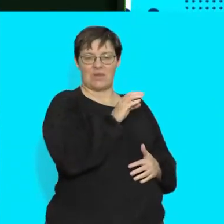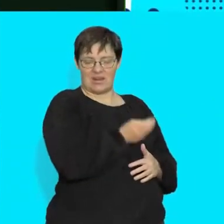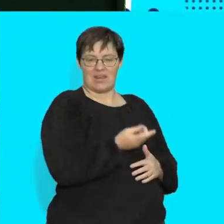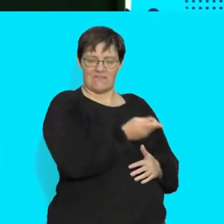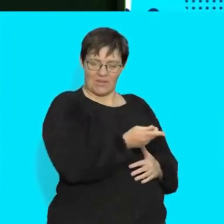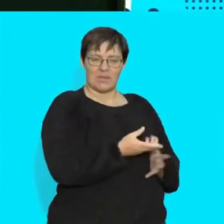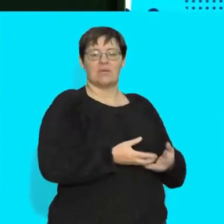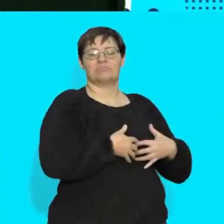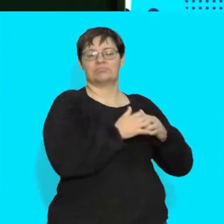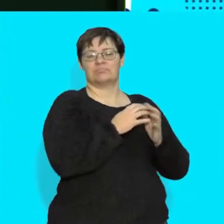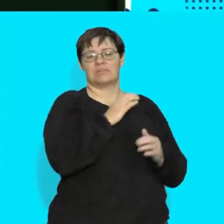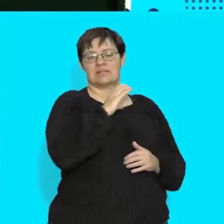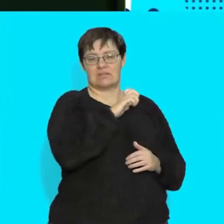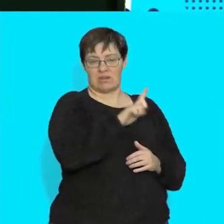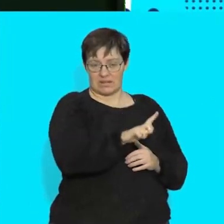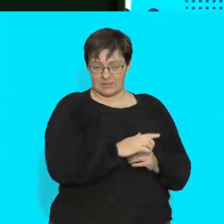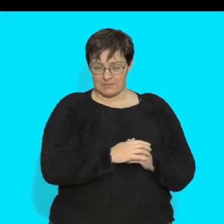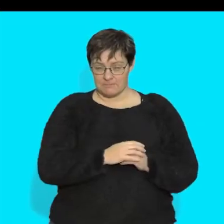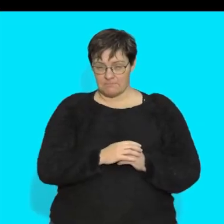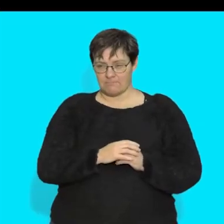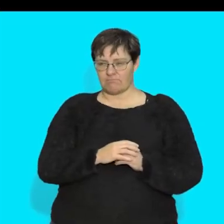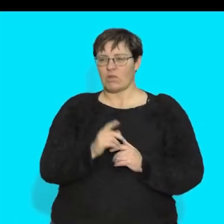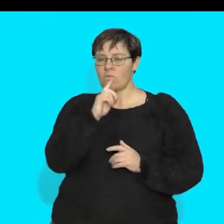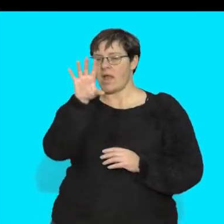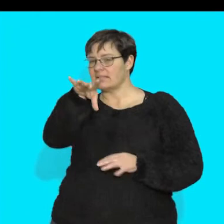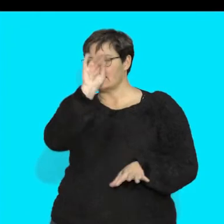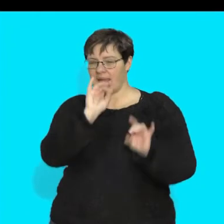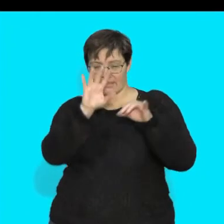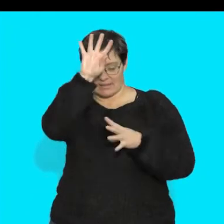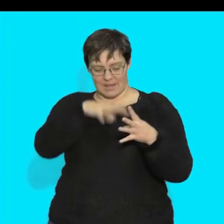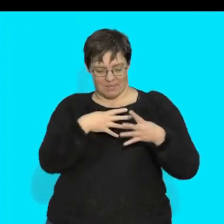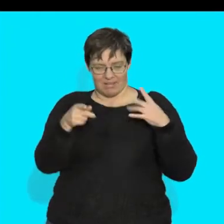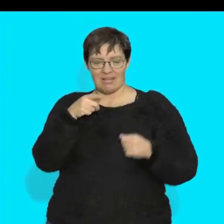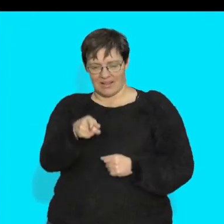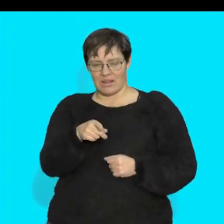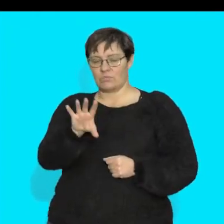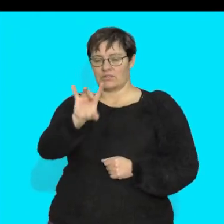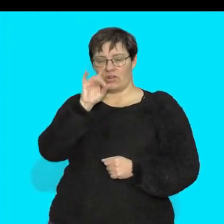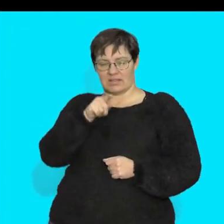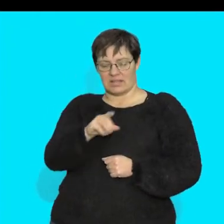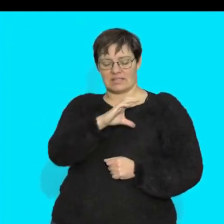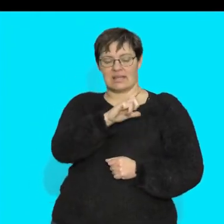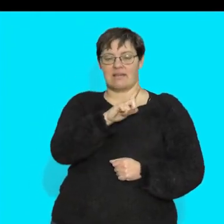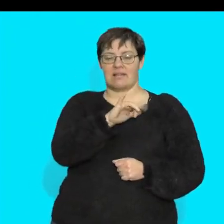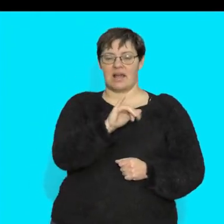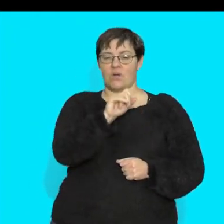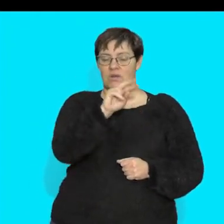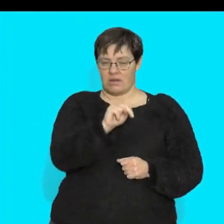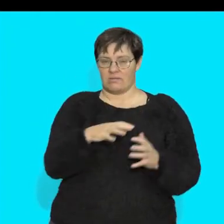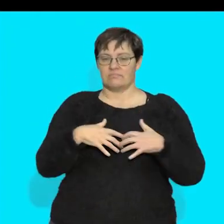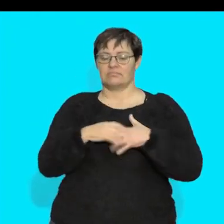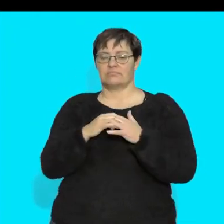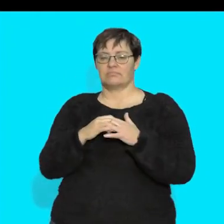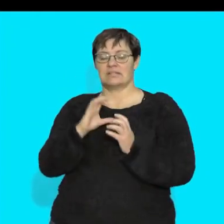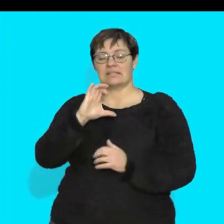there, we're going to get chlorine. So when we do our selection on our table, we're going to say chloride ions are